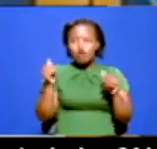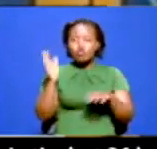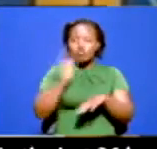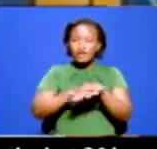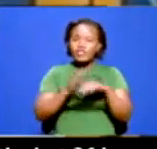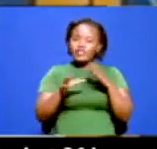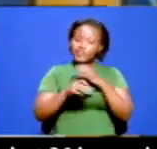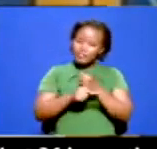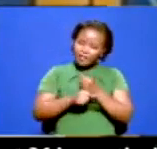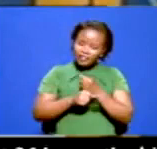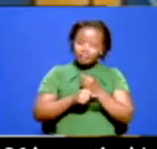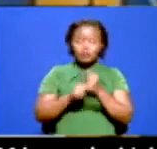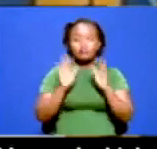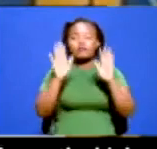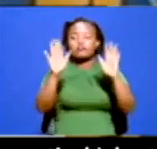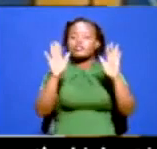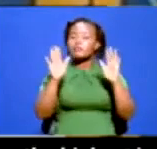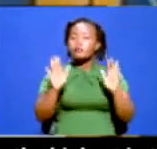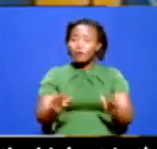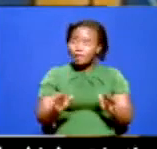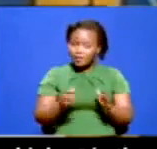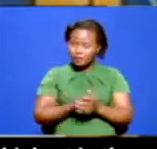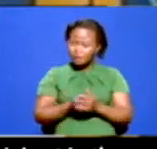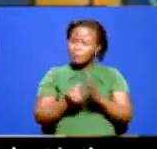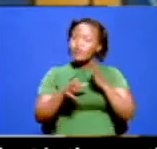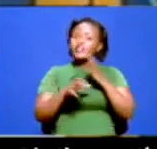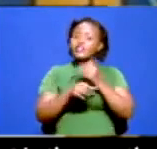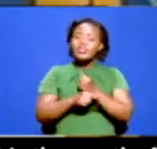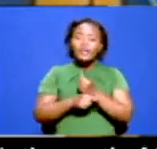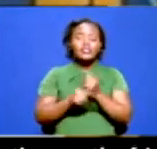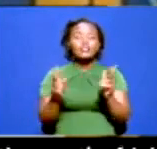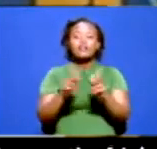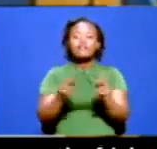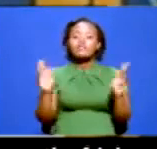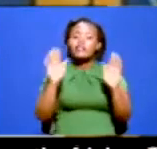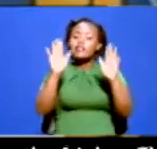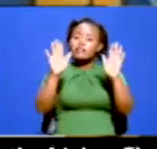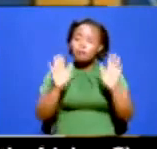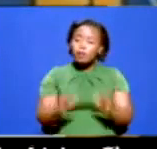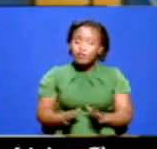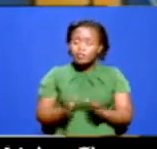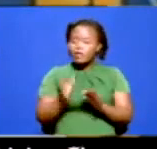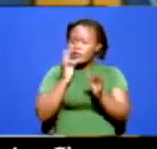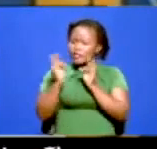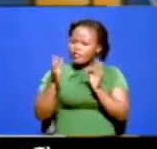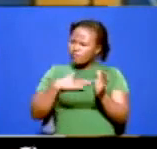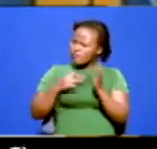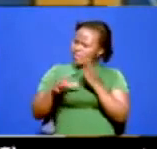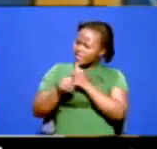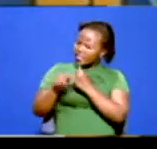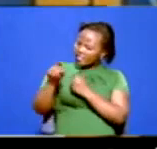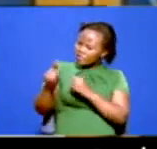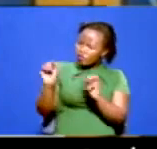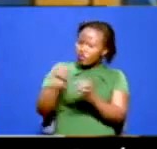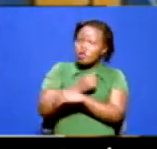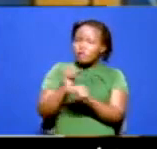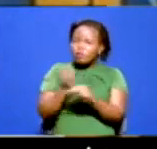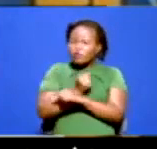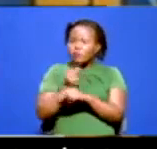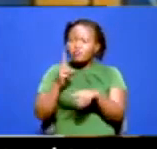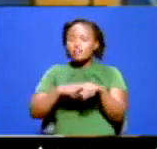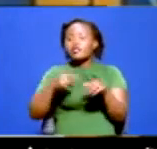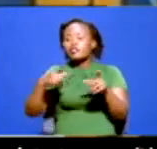trust is important. Mm. Trust is important to the extent that we work in teams. If I cannot trust you when we go for an